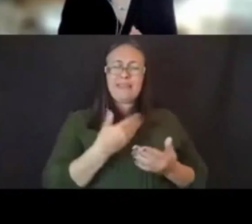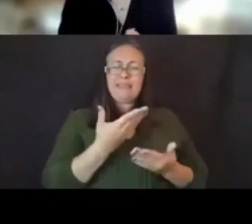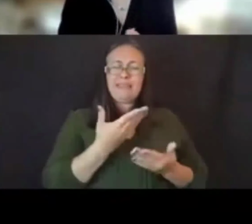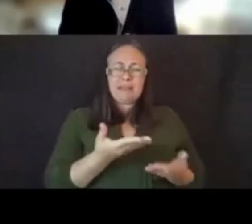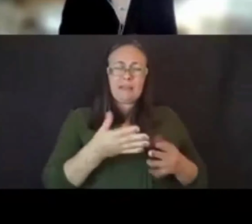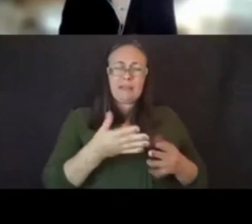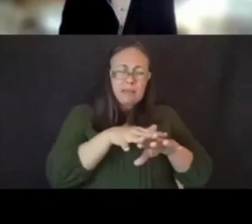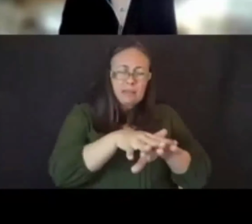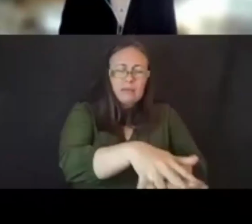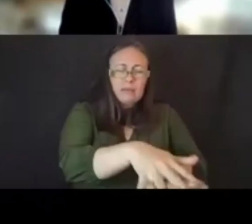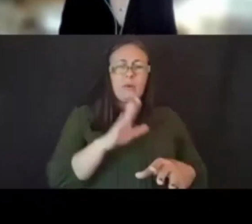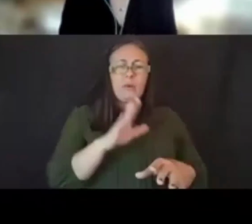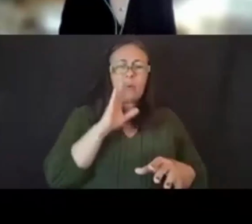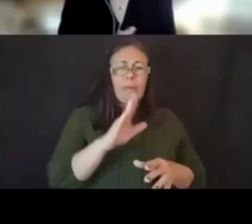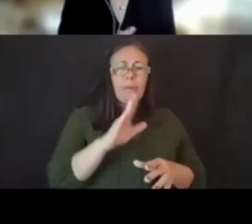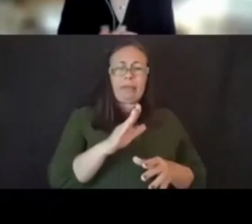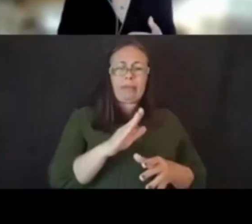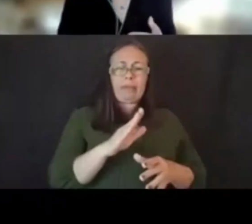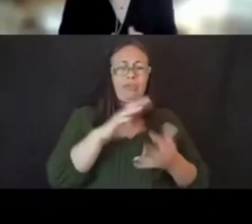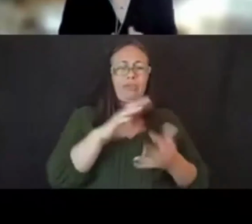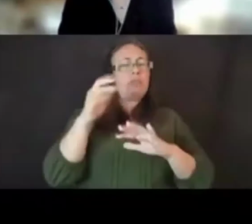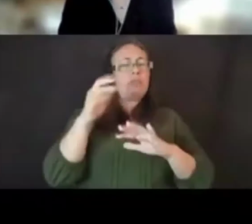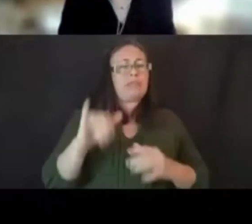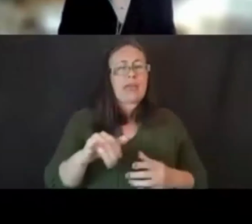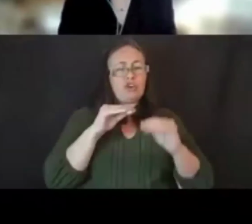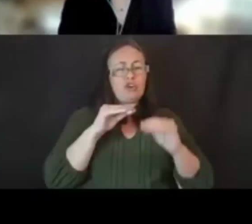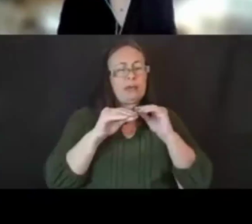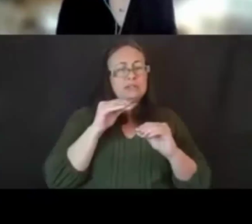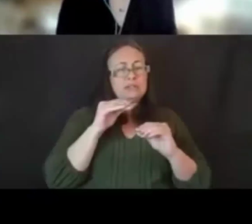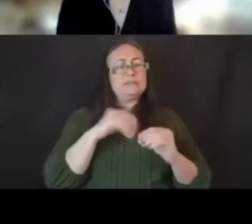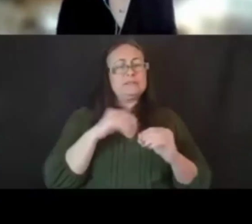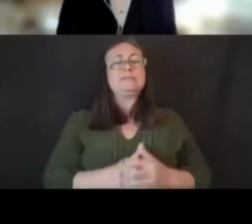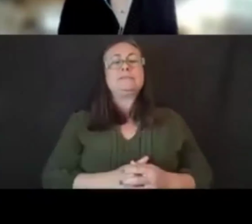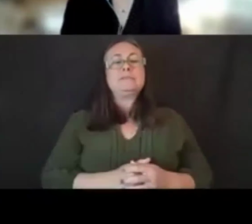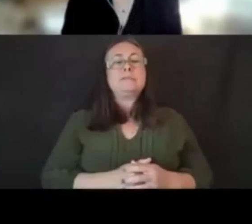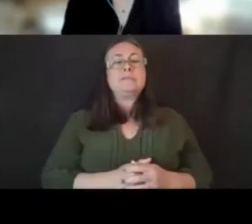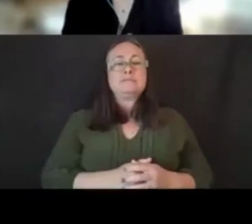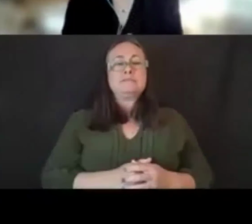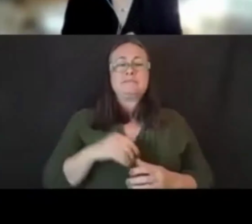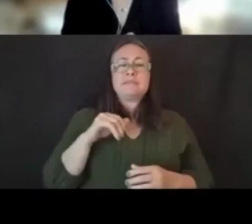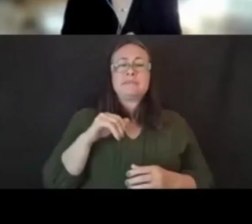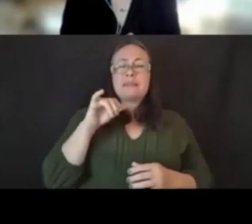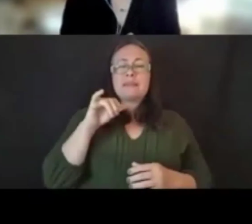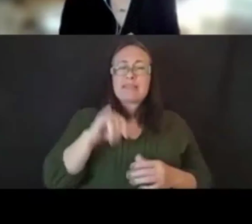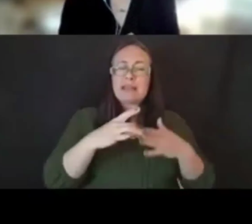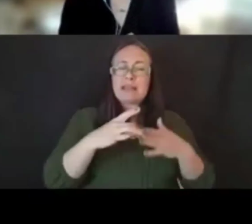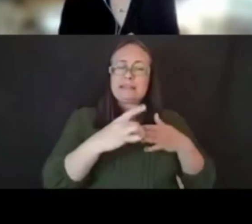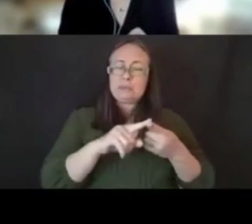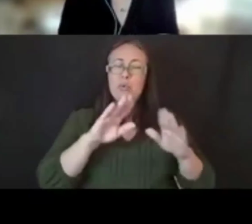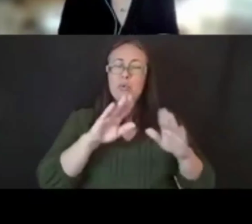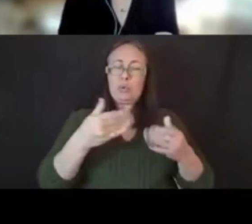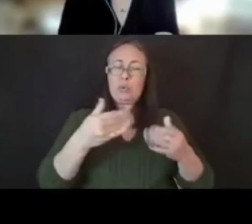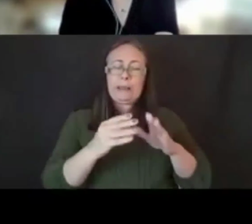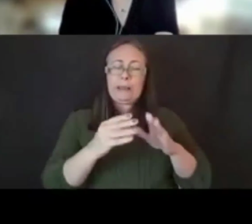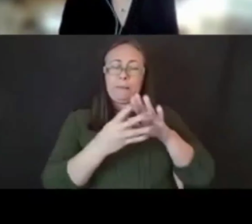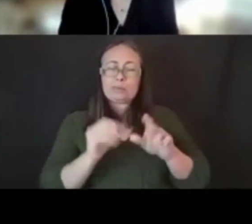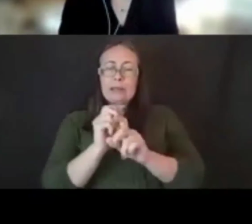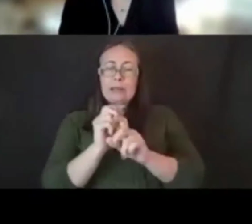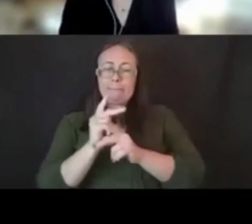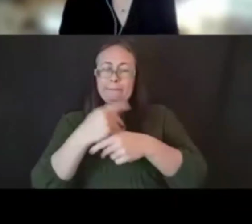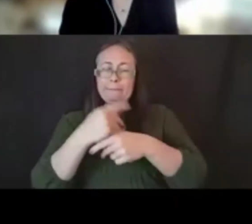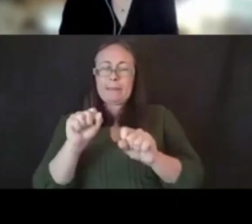will source of that correction, even if it extends that time frame. And this is the reproducibility problem. And there's a lot